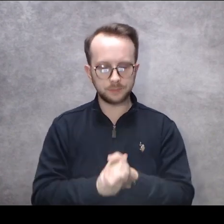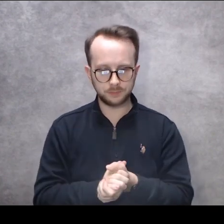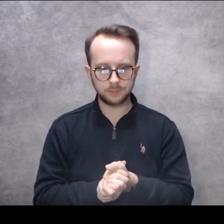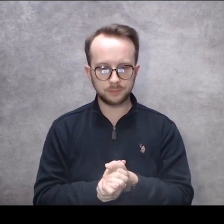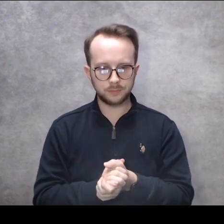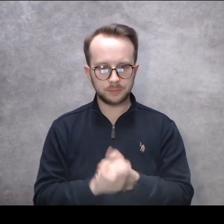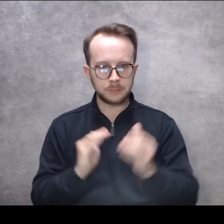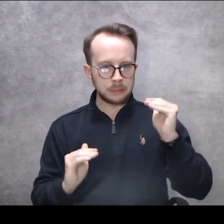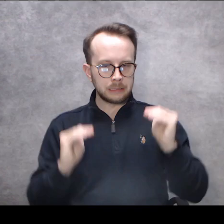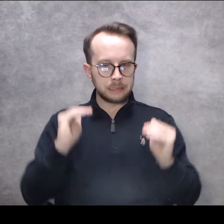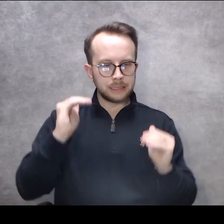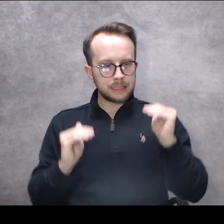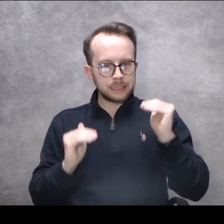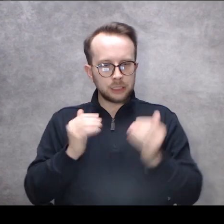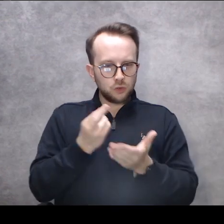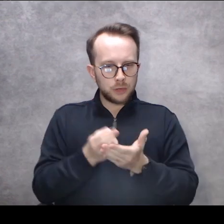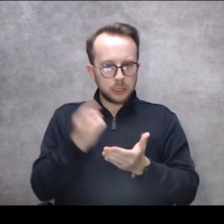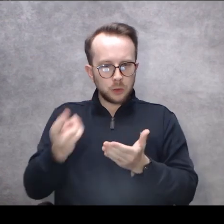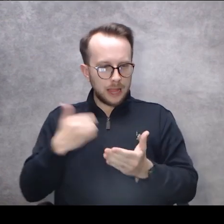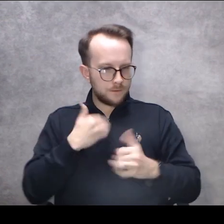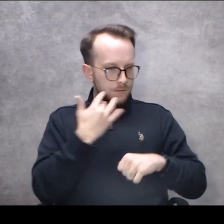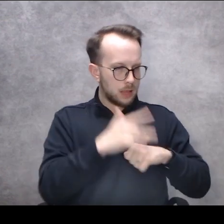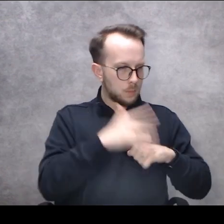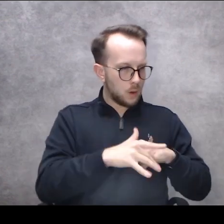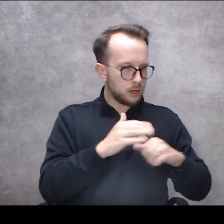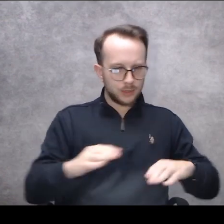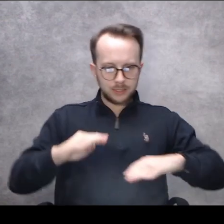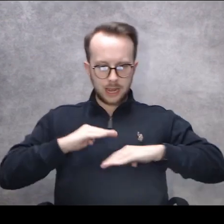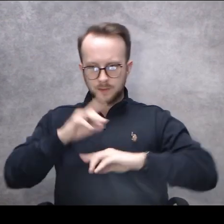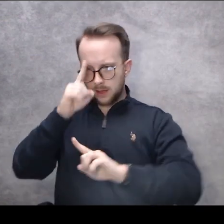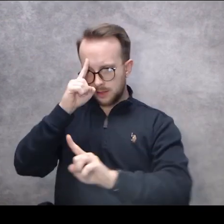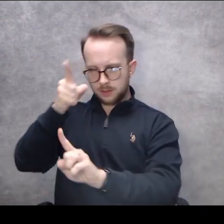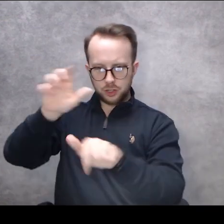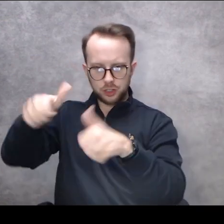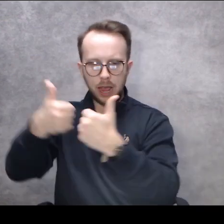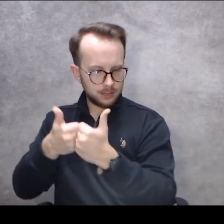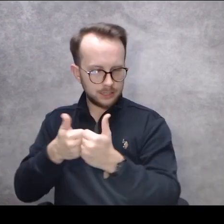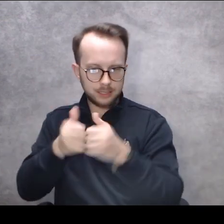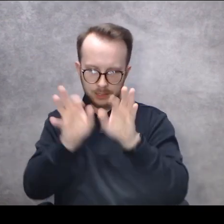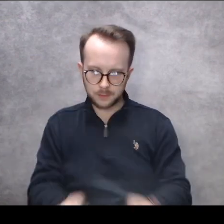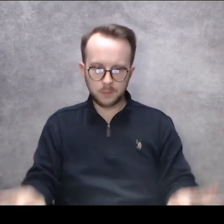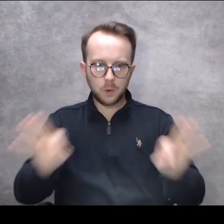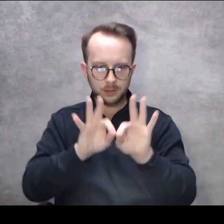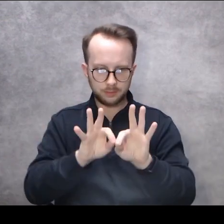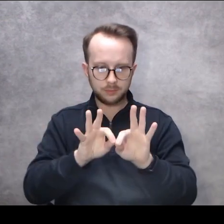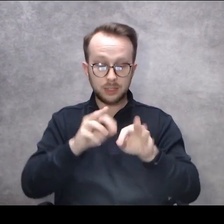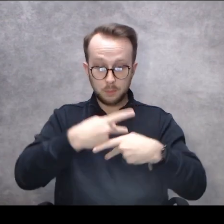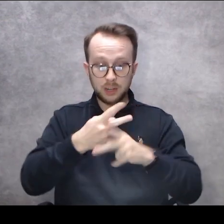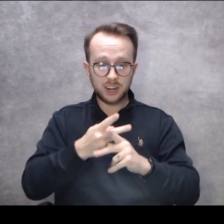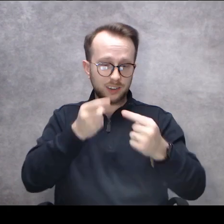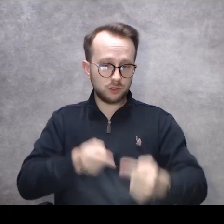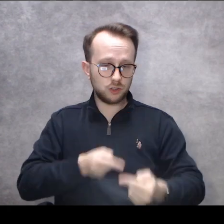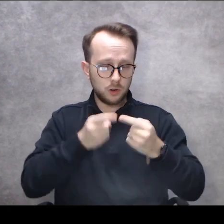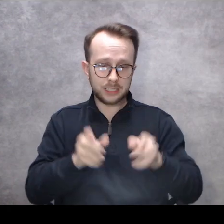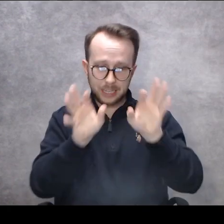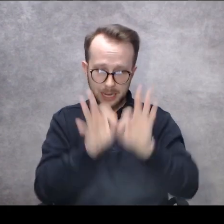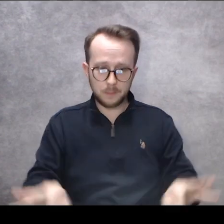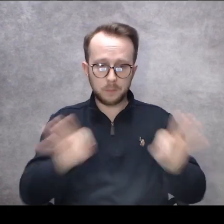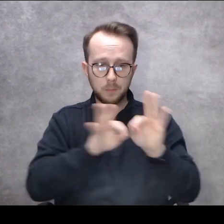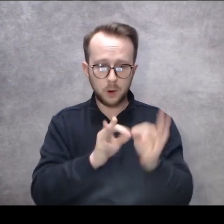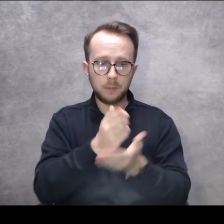the resources available to meet the challenge is vital, as productive struggle is a key component of an engaging